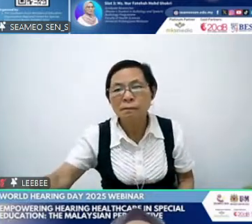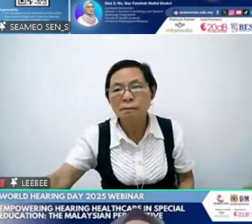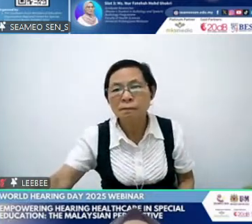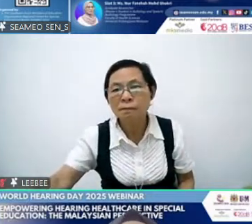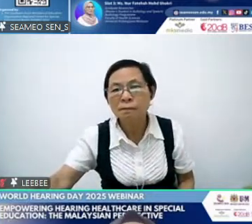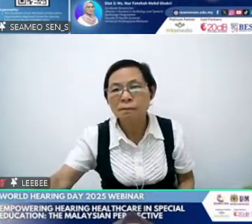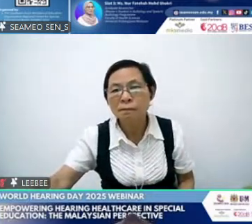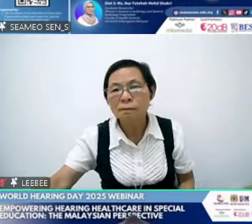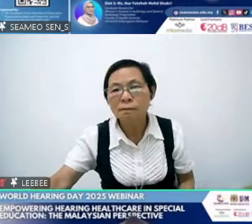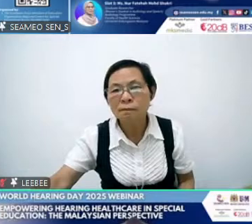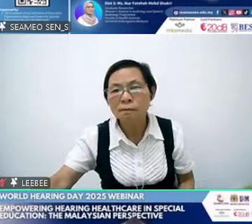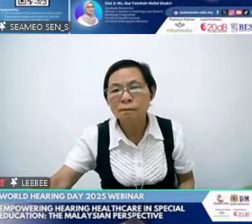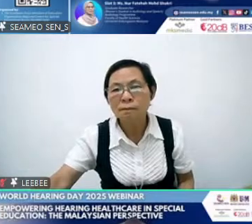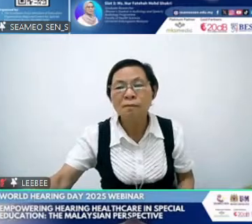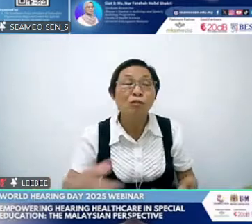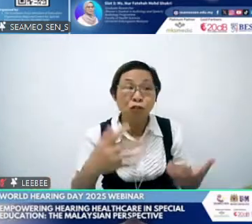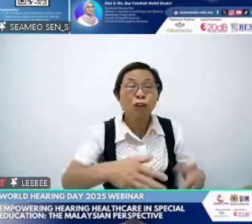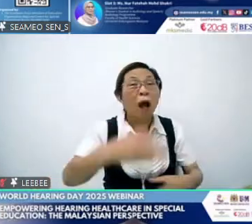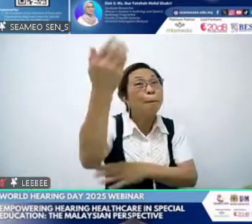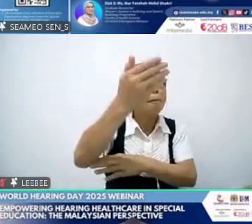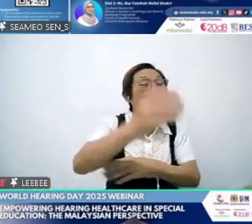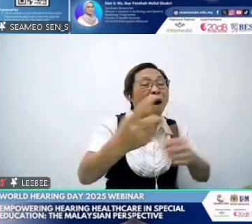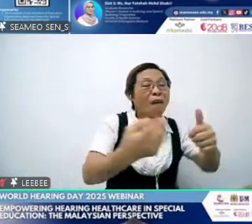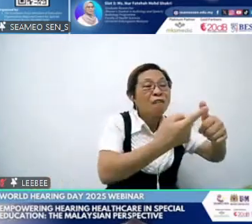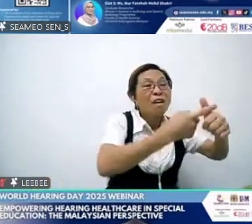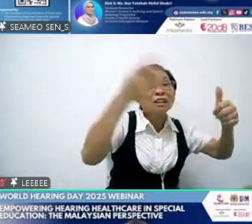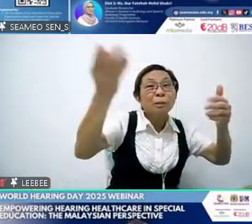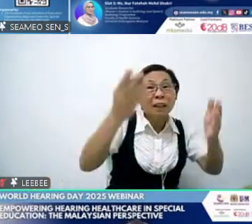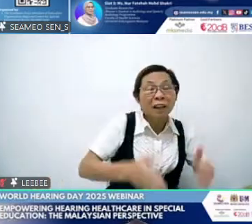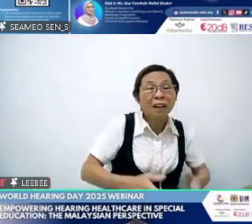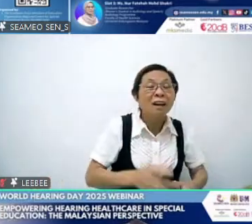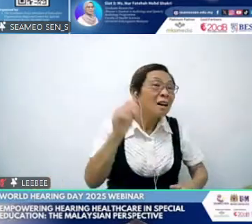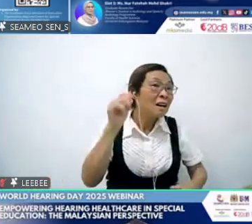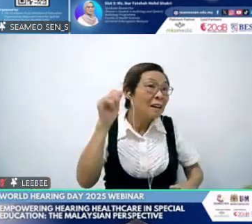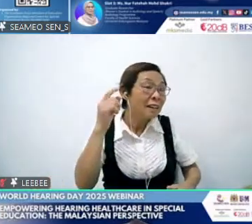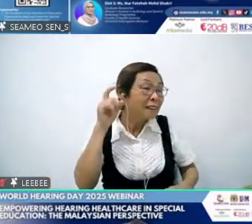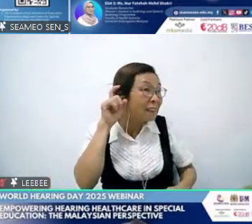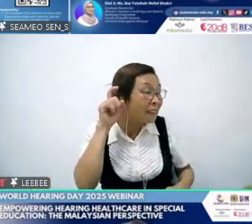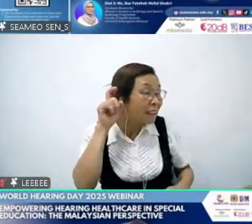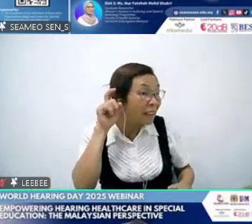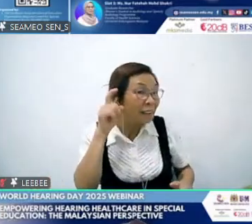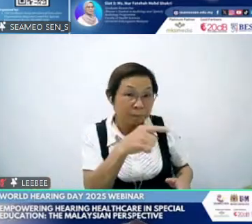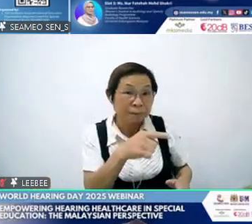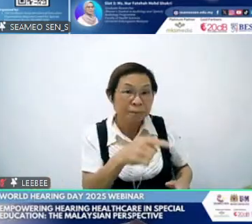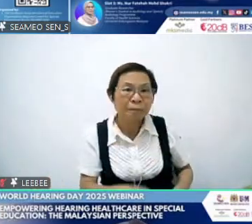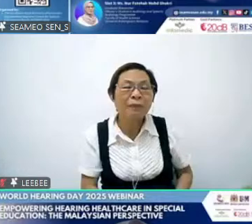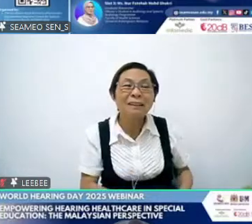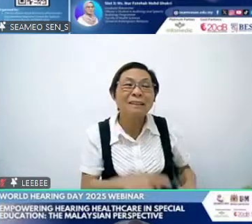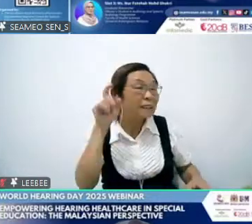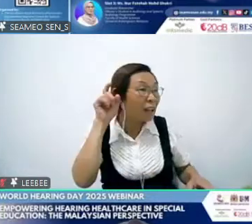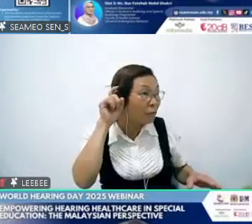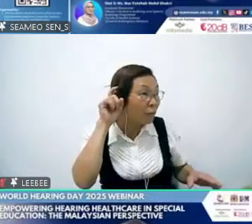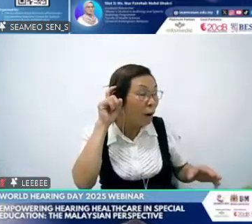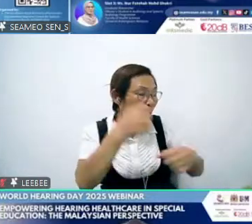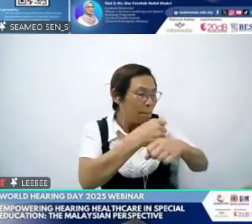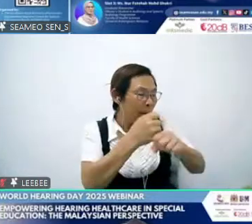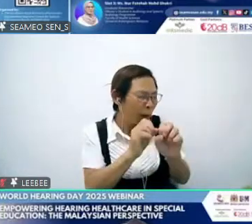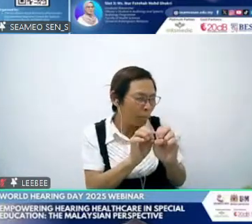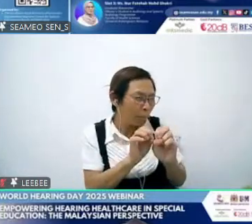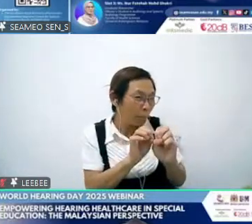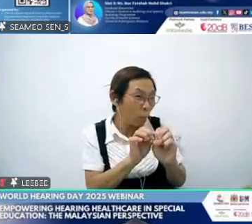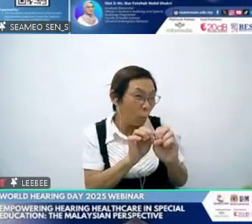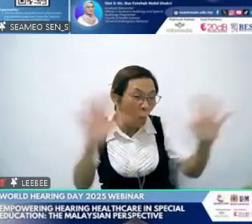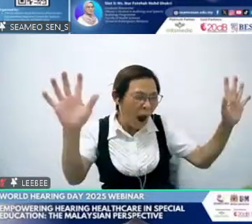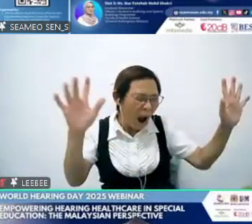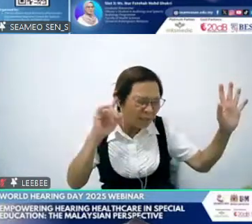touched by our first speaker, which is hearing aid. These devices amplify sound, helping children